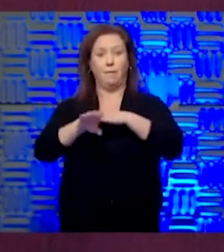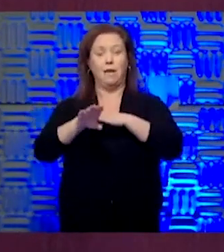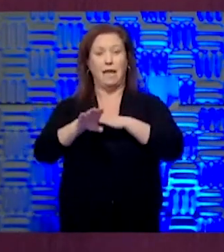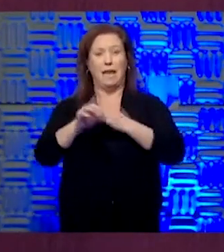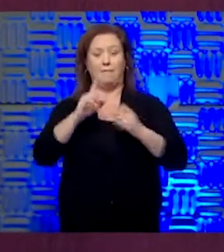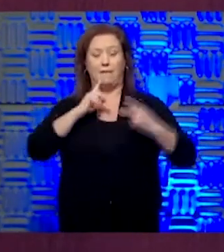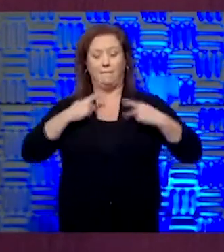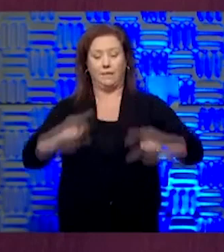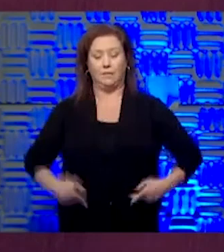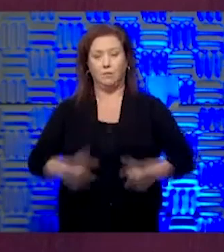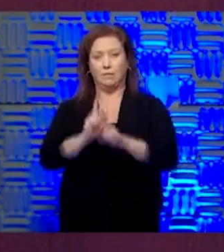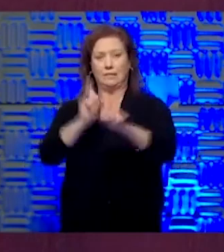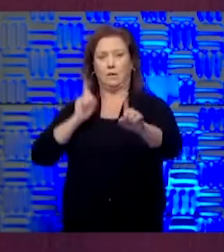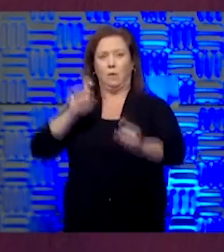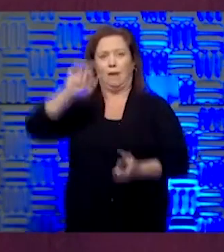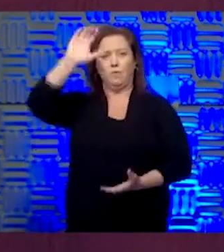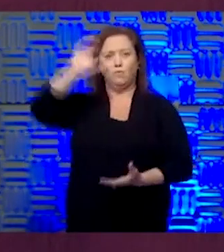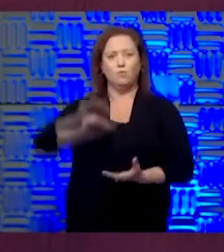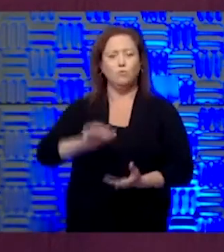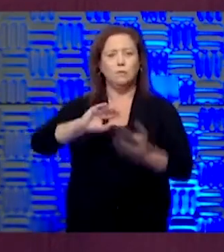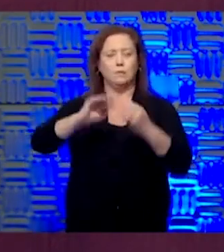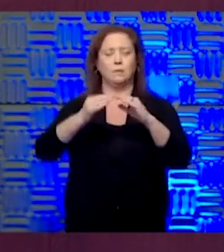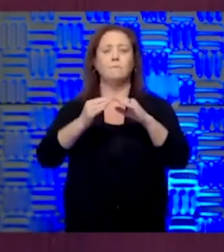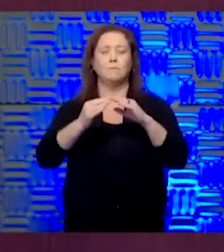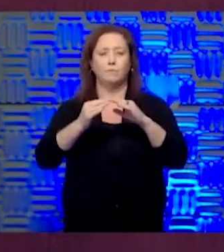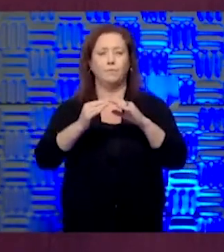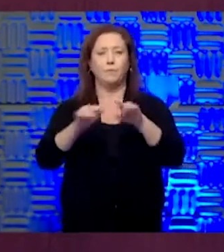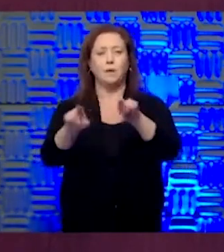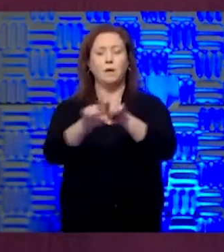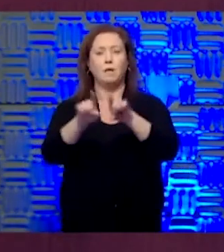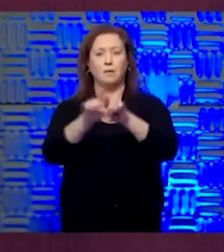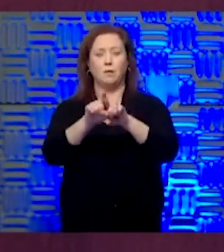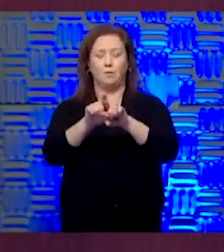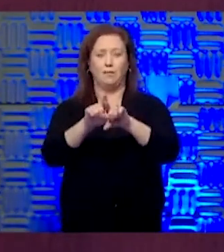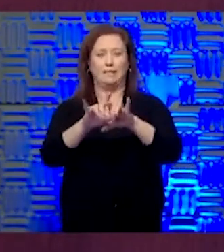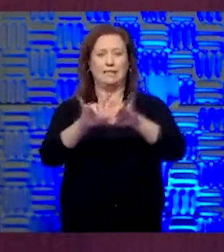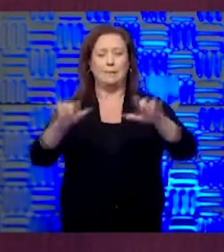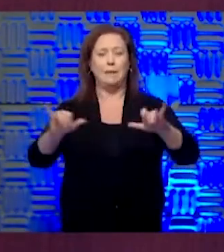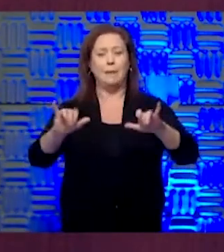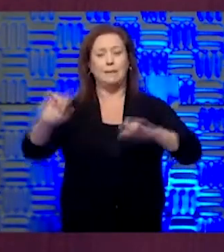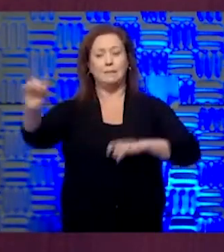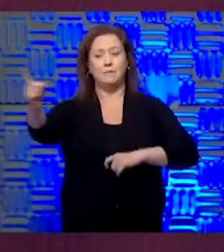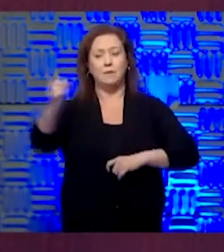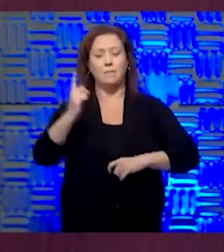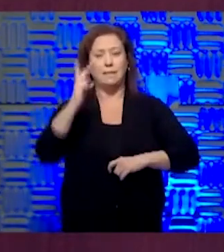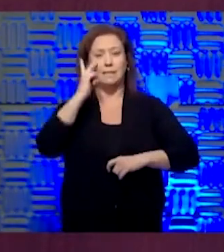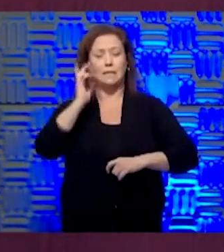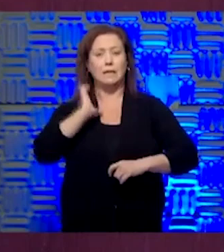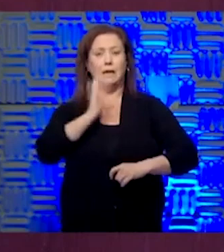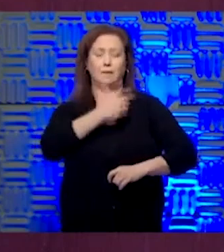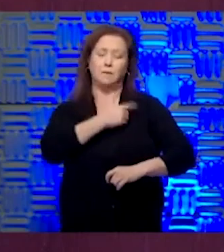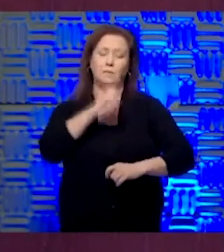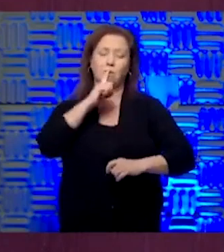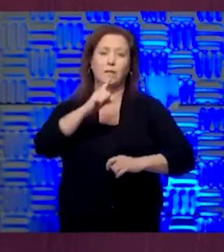physical distancing, we have to reduce those numbers and also spread out the time frame that they're coming in to see us, probably over a